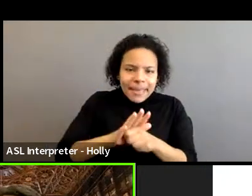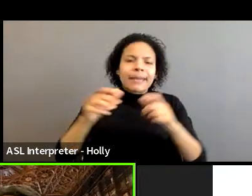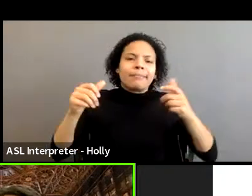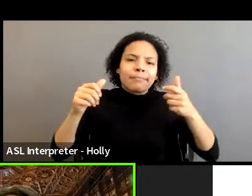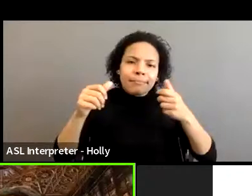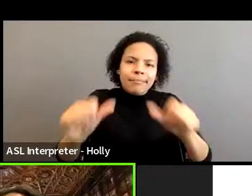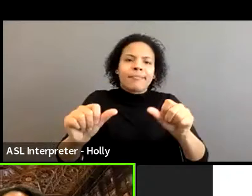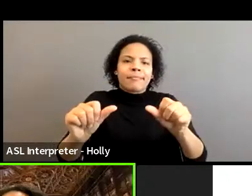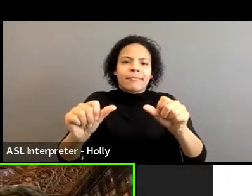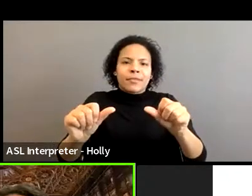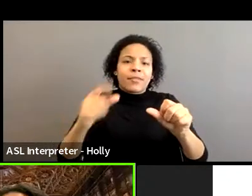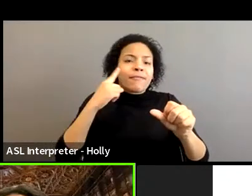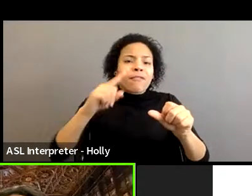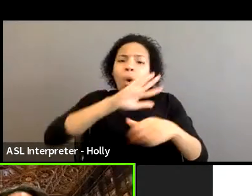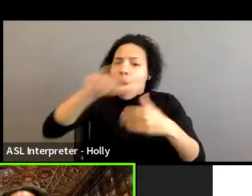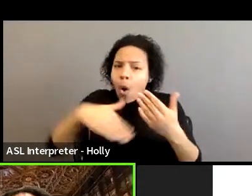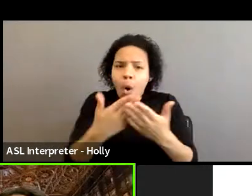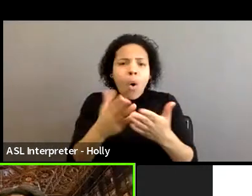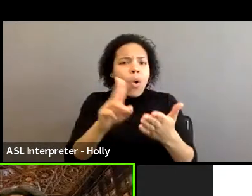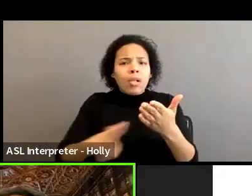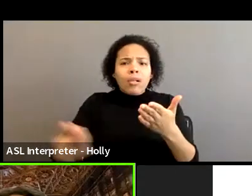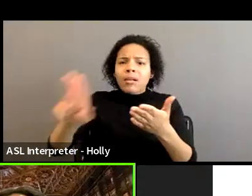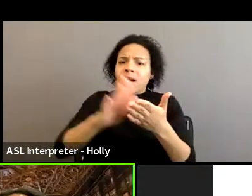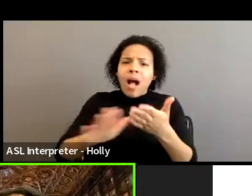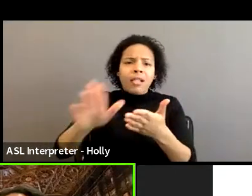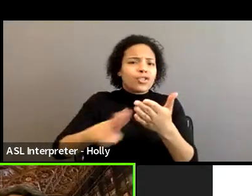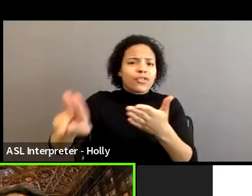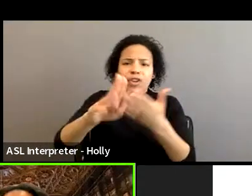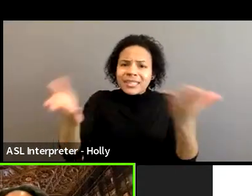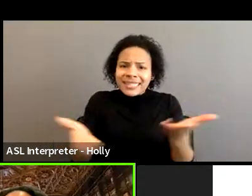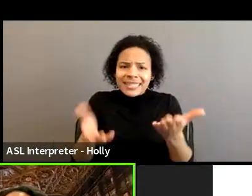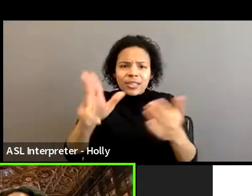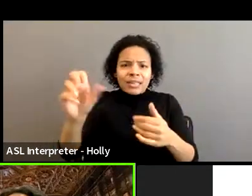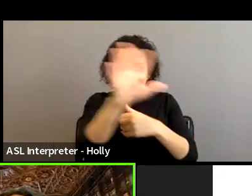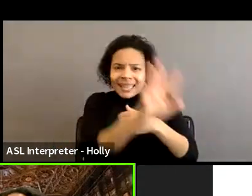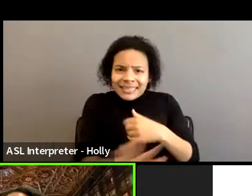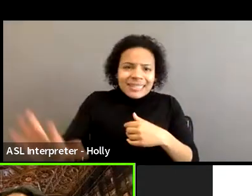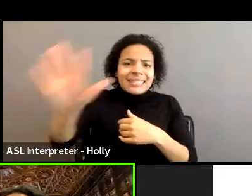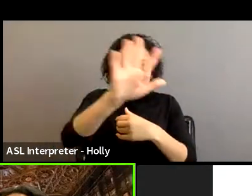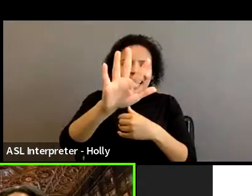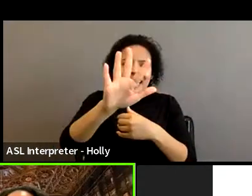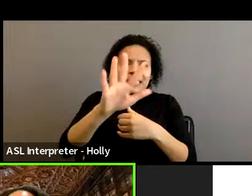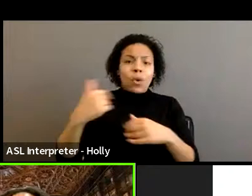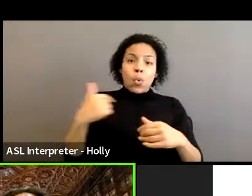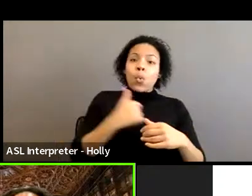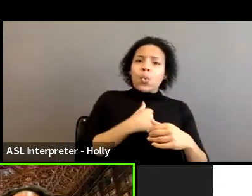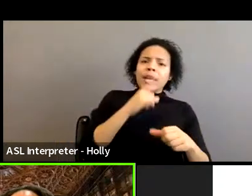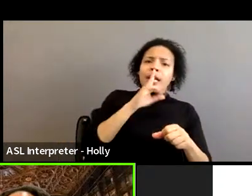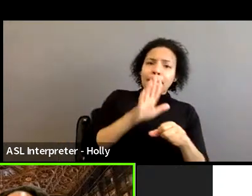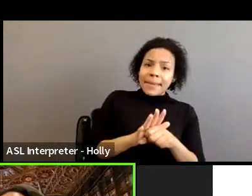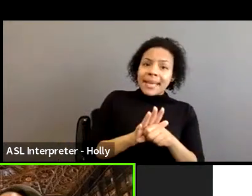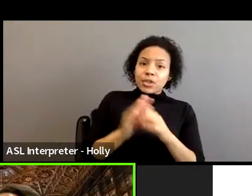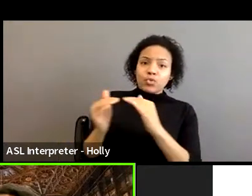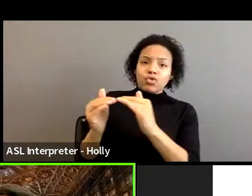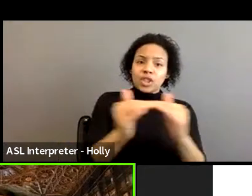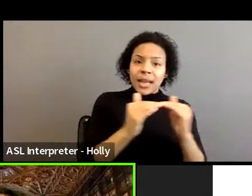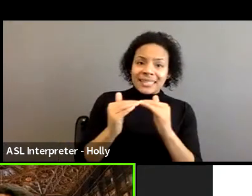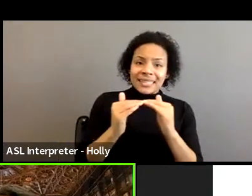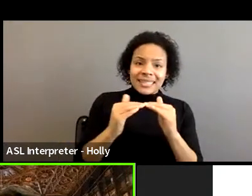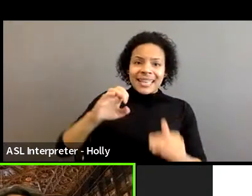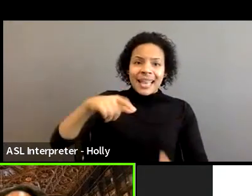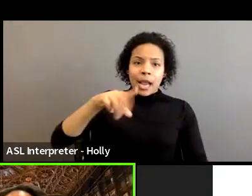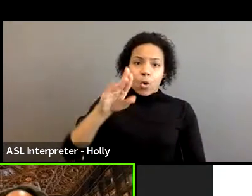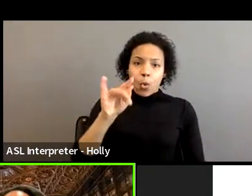the United States that are committed to diversity, so we say, that are committed to justice and equity, we have to be willing to invest